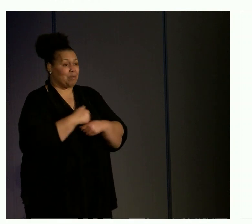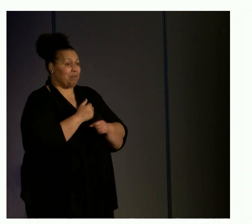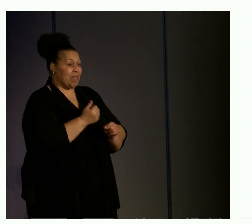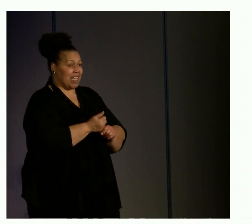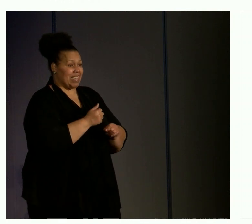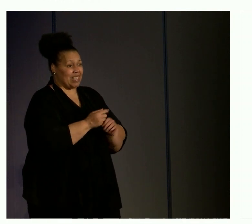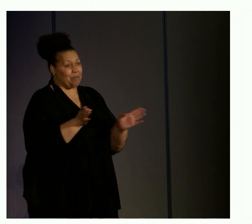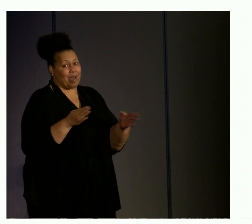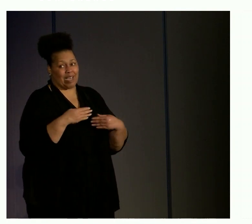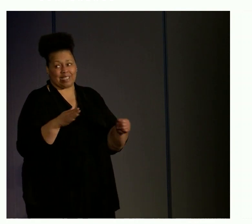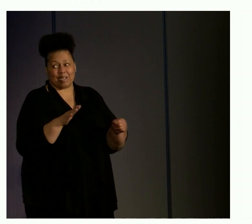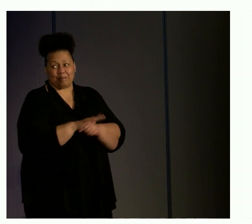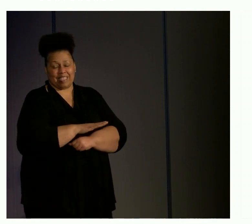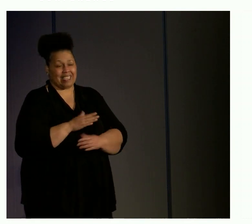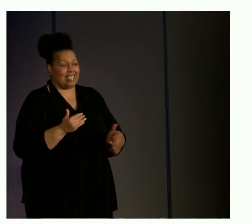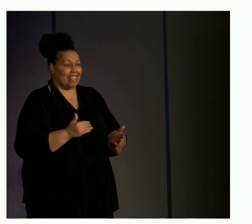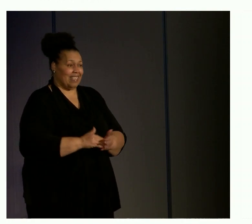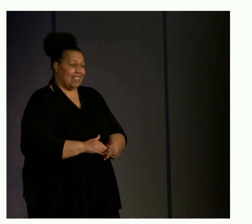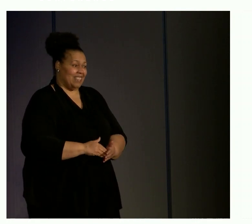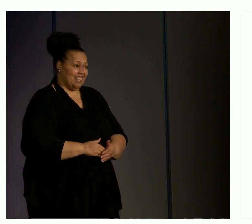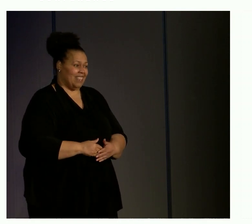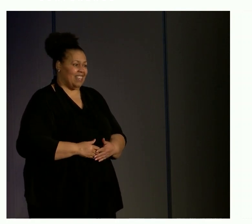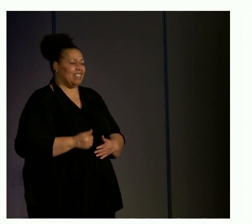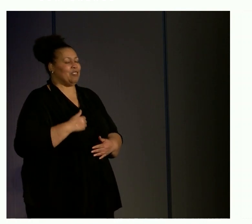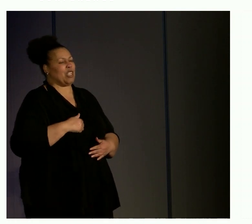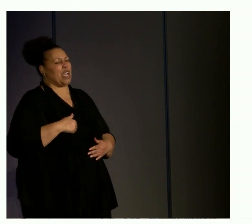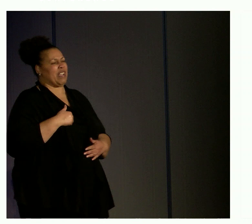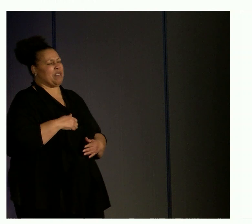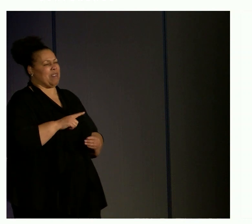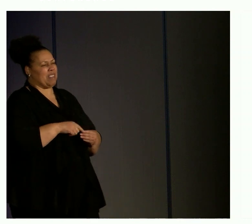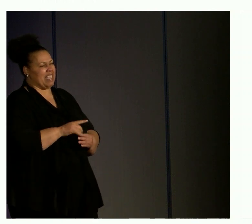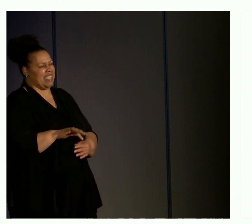the box complete again. So sorry